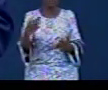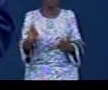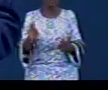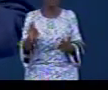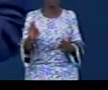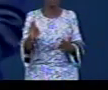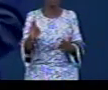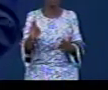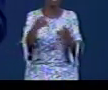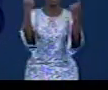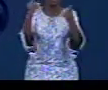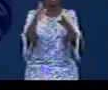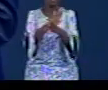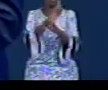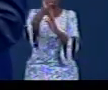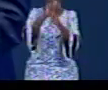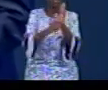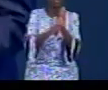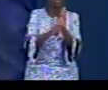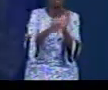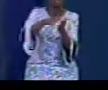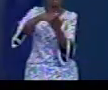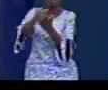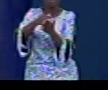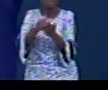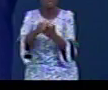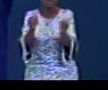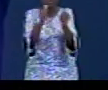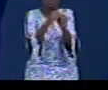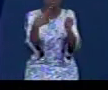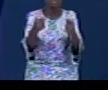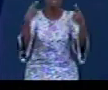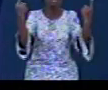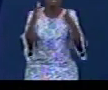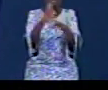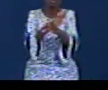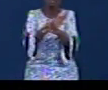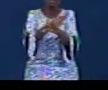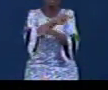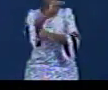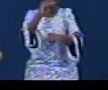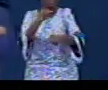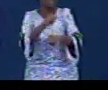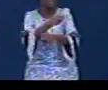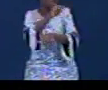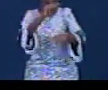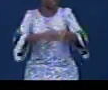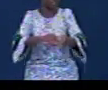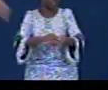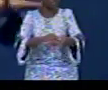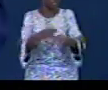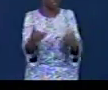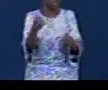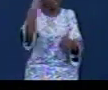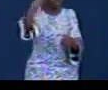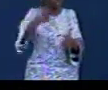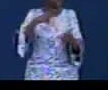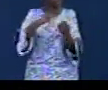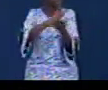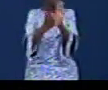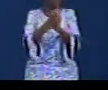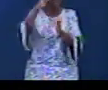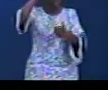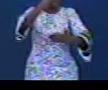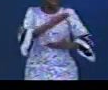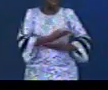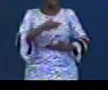of sinfulness with a sinful nature? For me to become son of God, daughter of God,